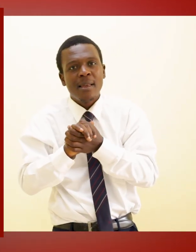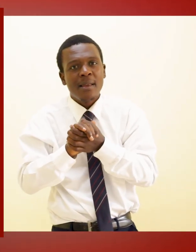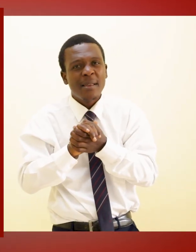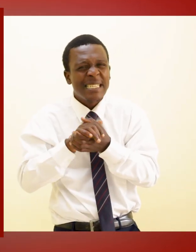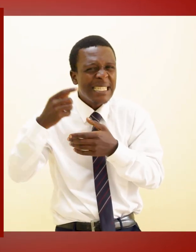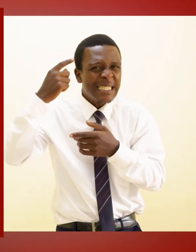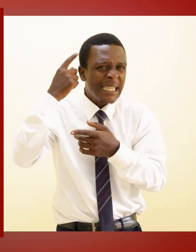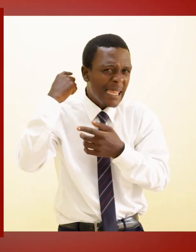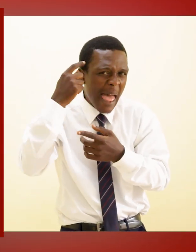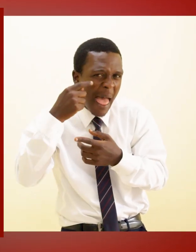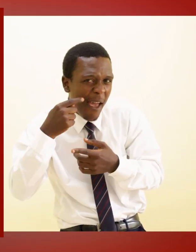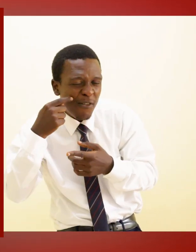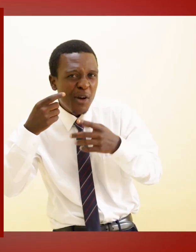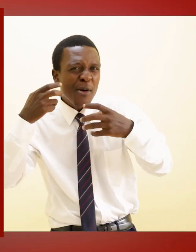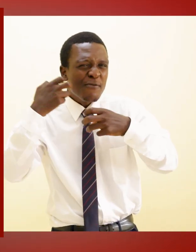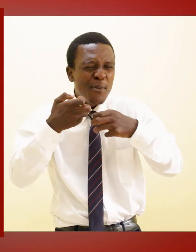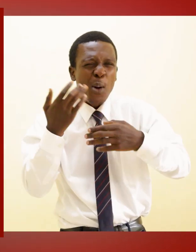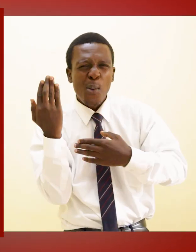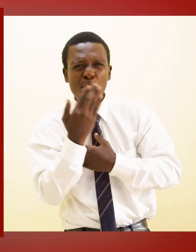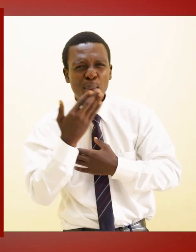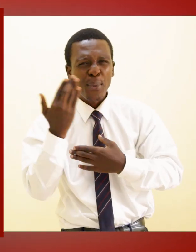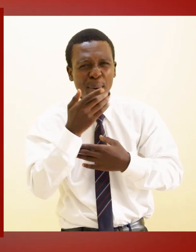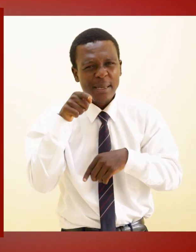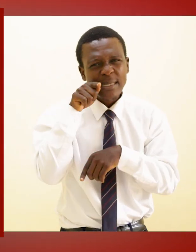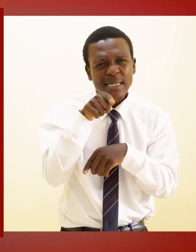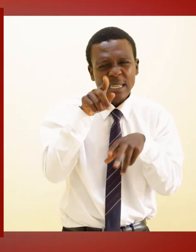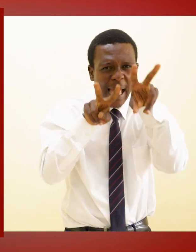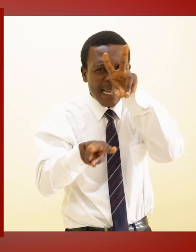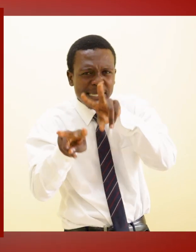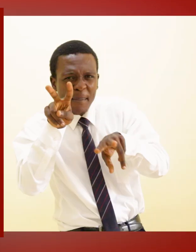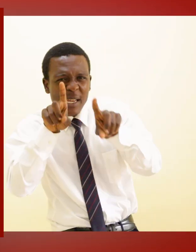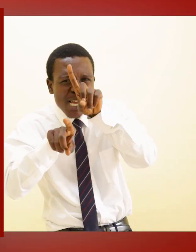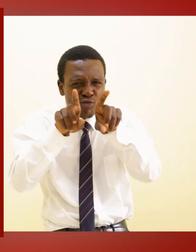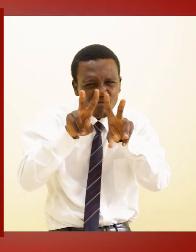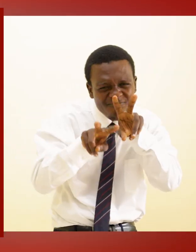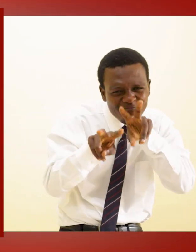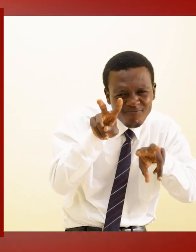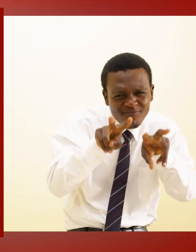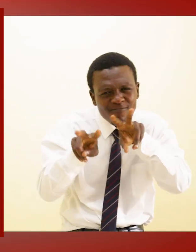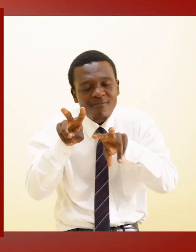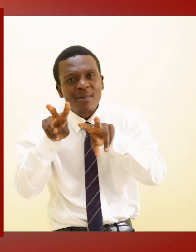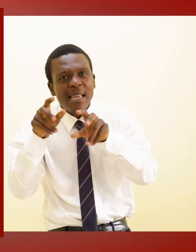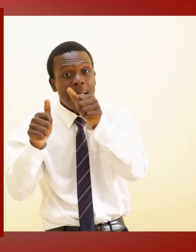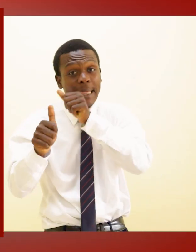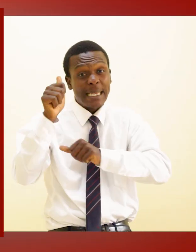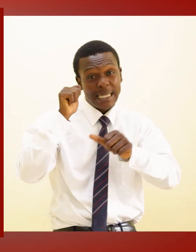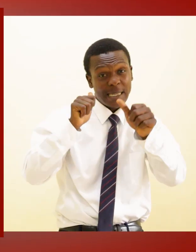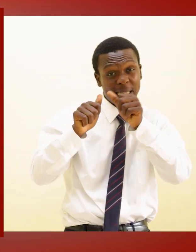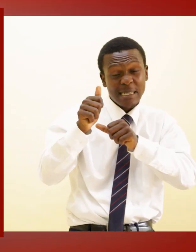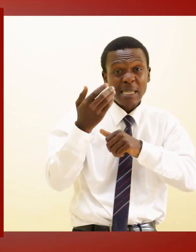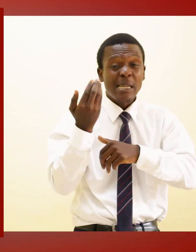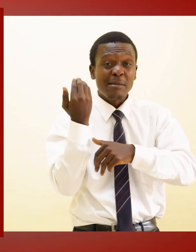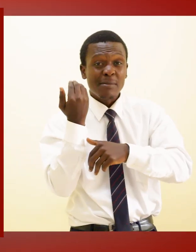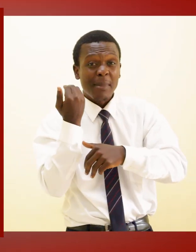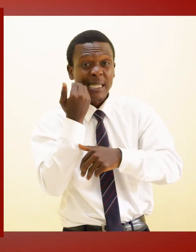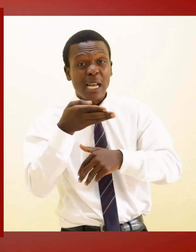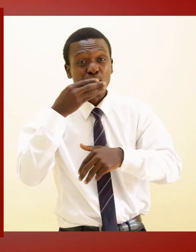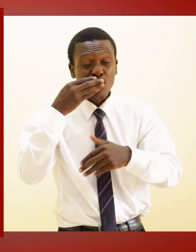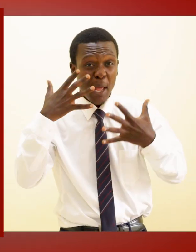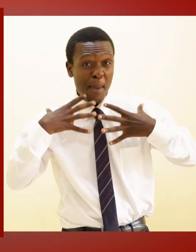cranial nerve signs or severe pain out of proportion with examination, a history of diabetes